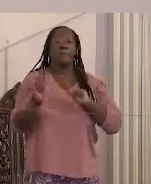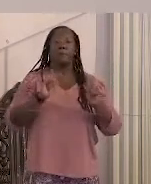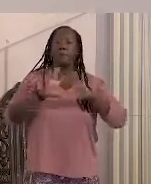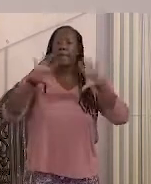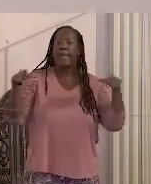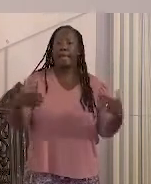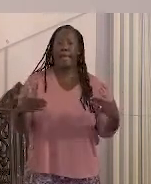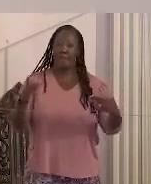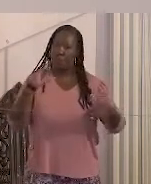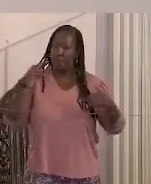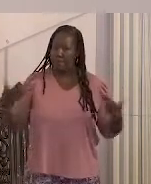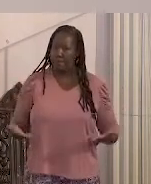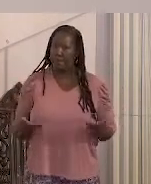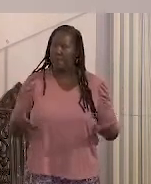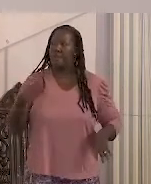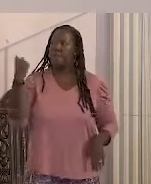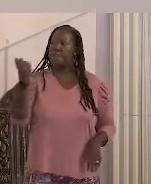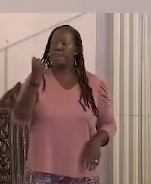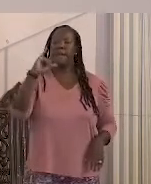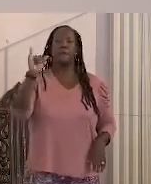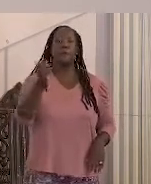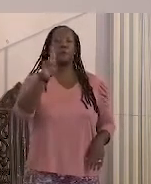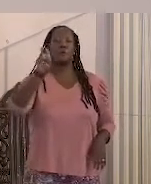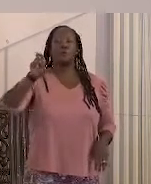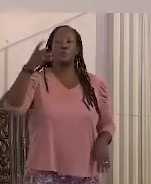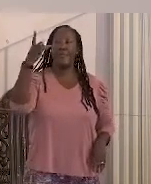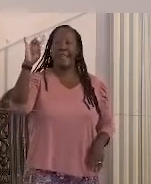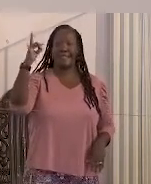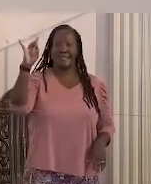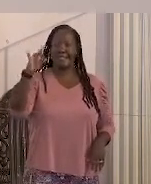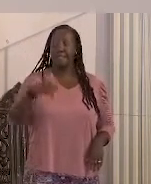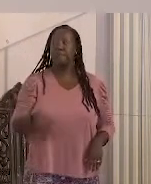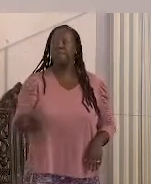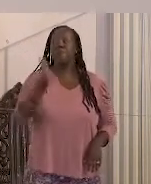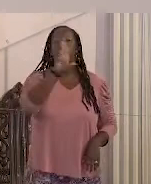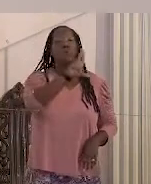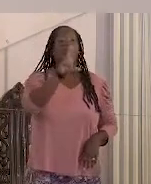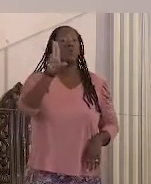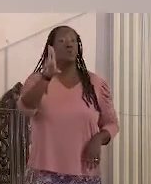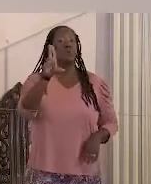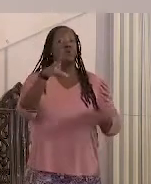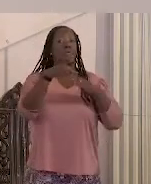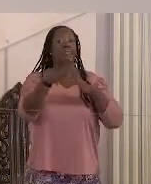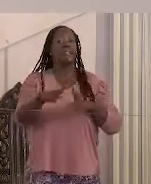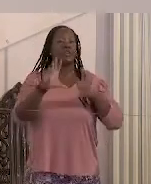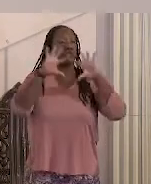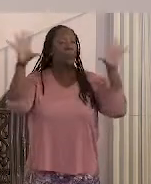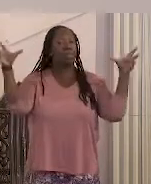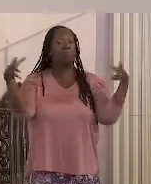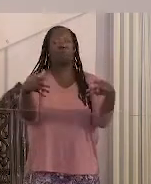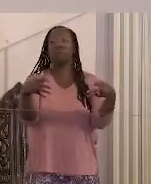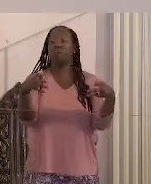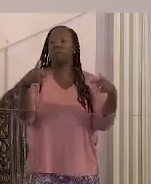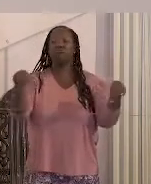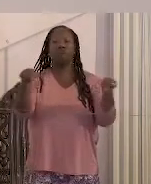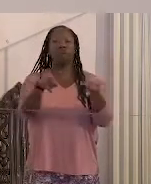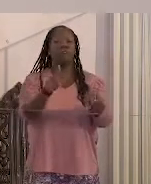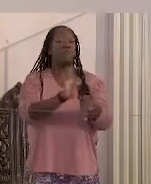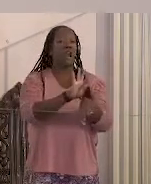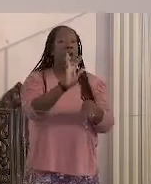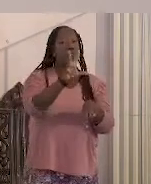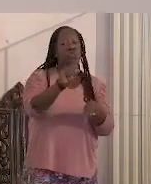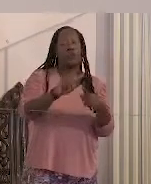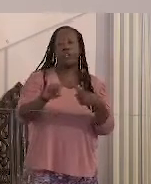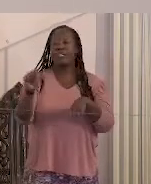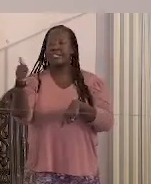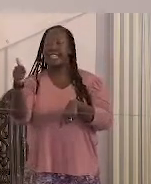on Saturday, June 18th, and Unitarian Universalists will meet up between 9:30 and 10 at 4th Street